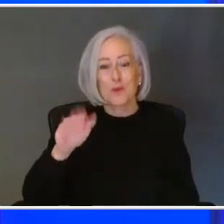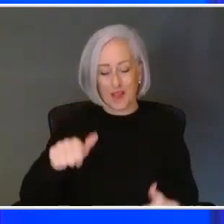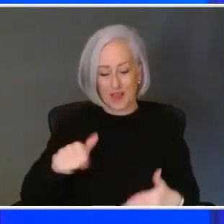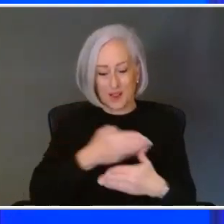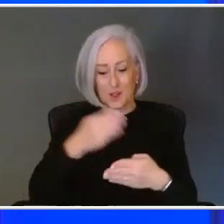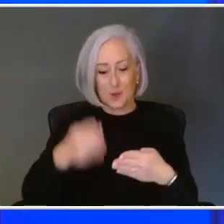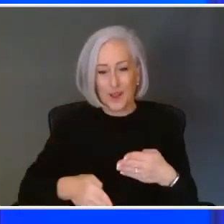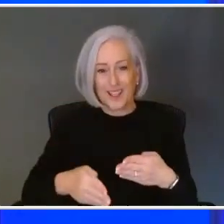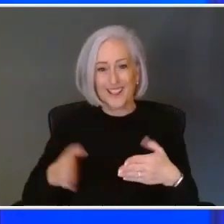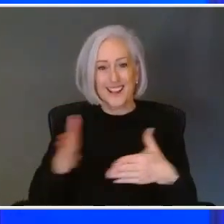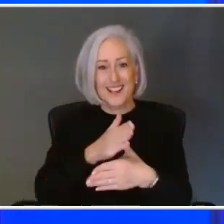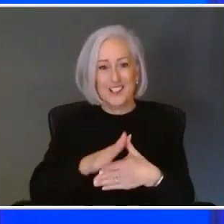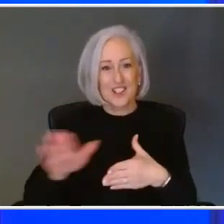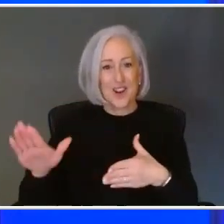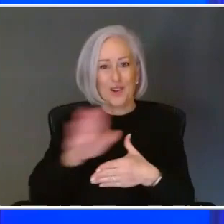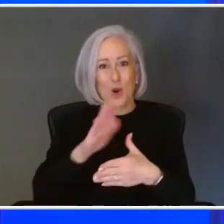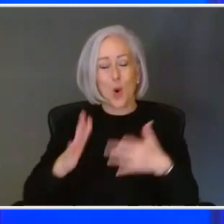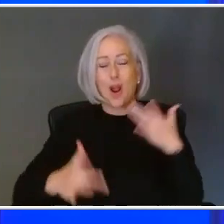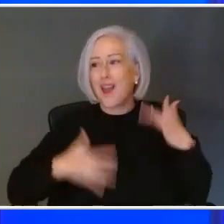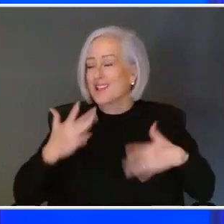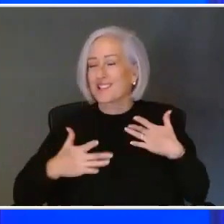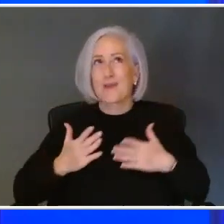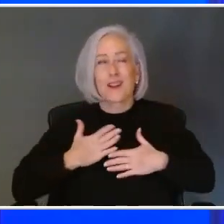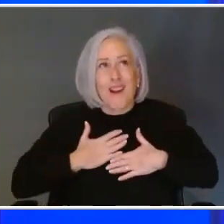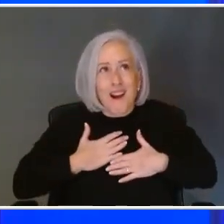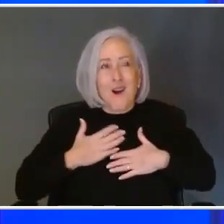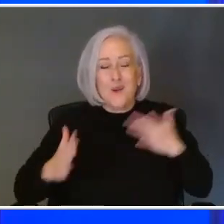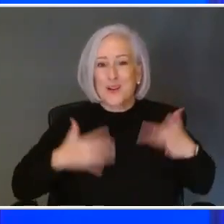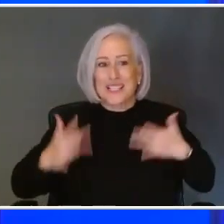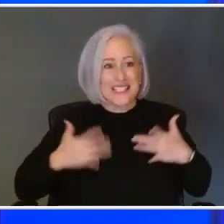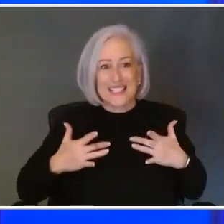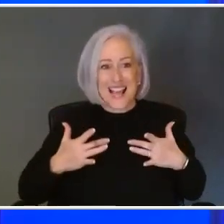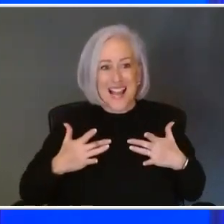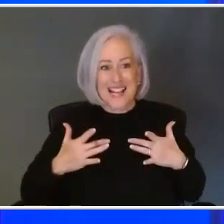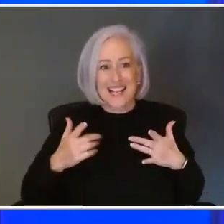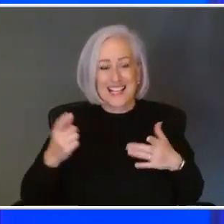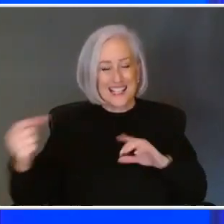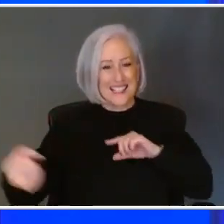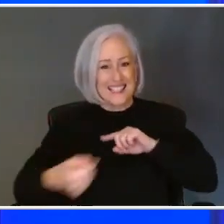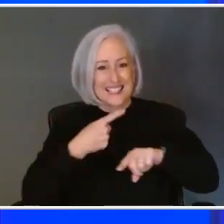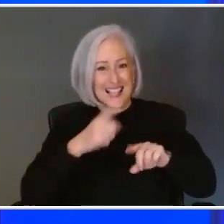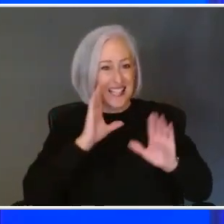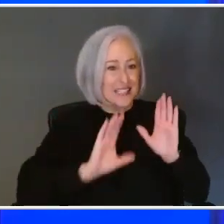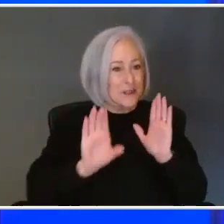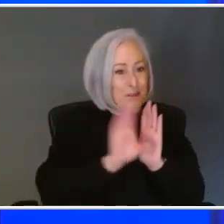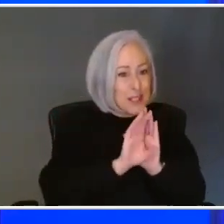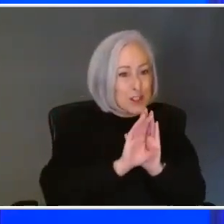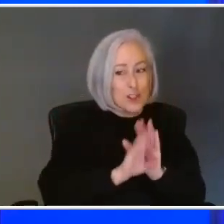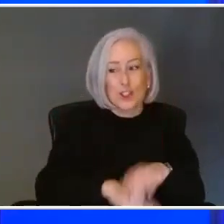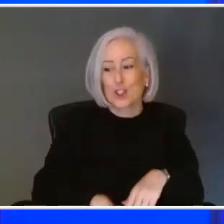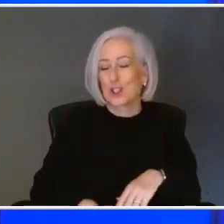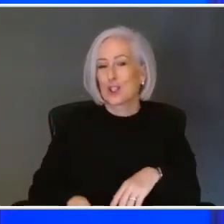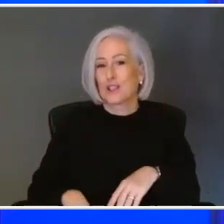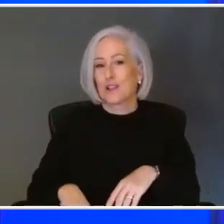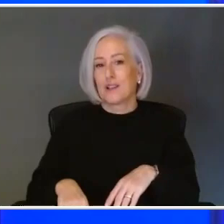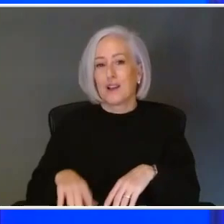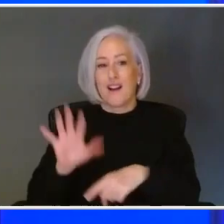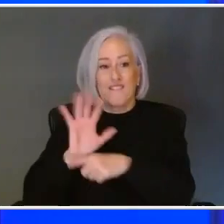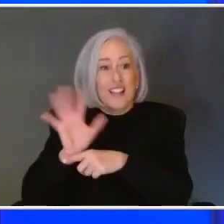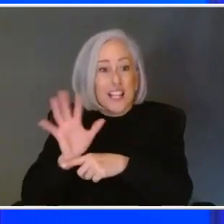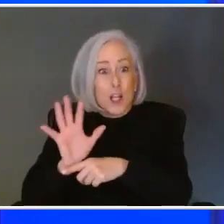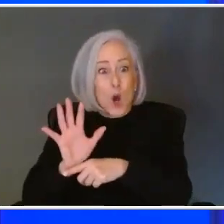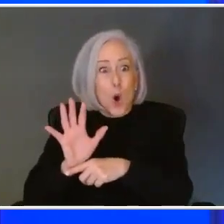your excitement, because we sure are around here. Leave a photograph or a video in the chat, or you can tag KU